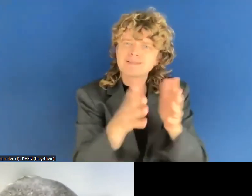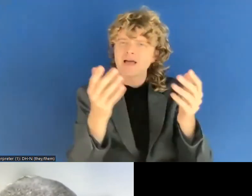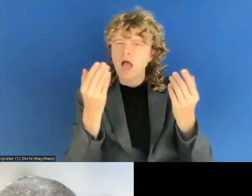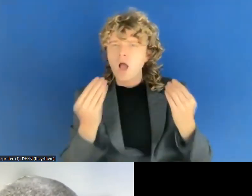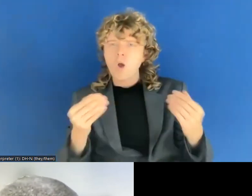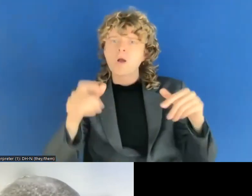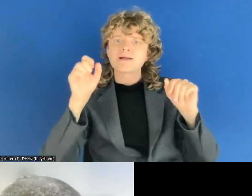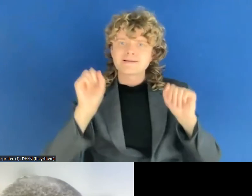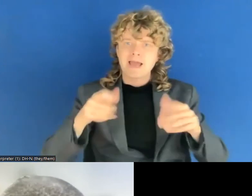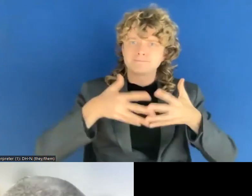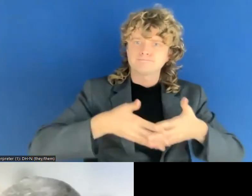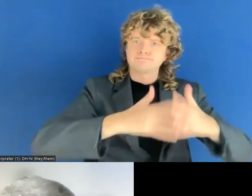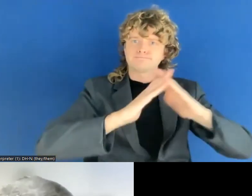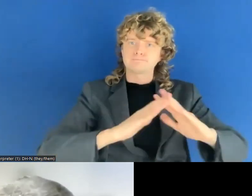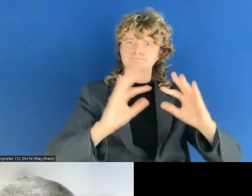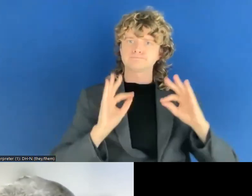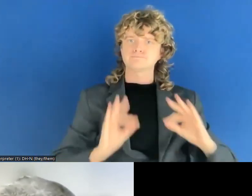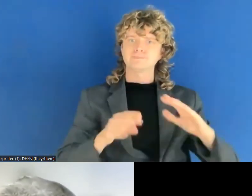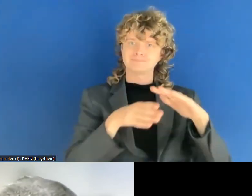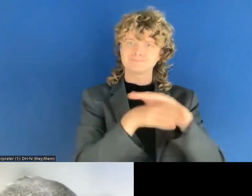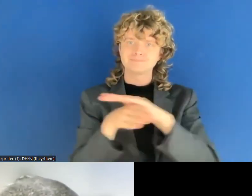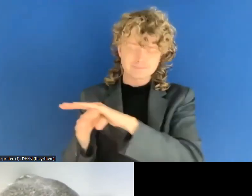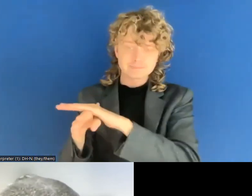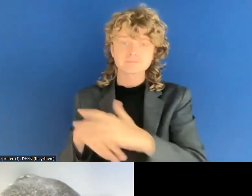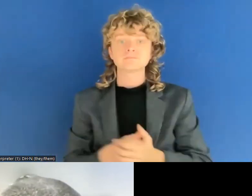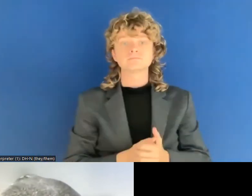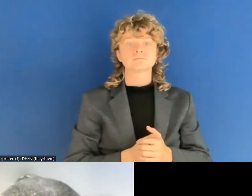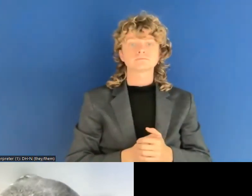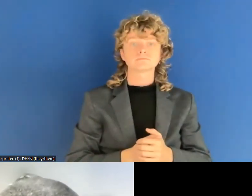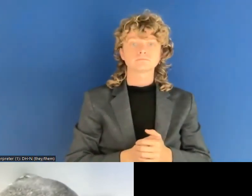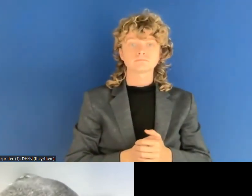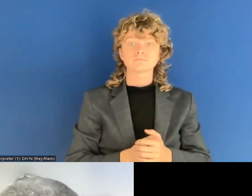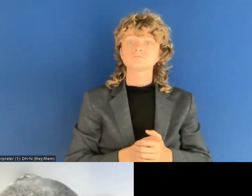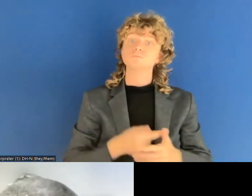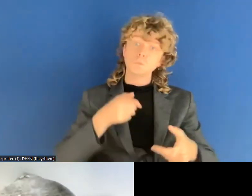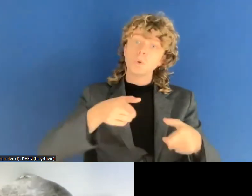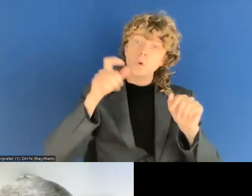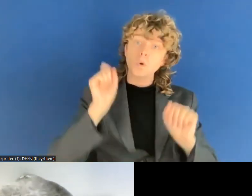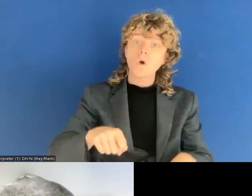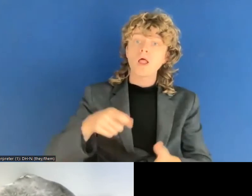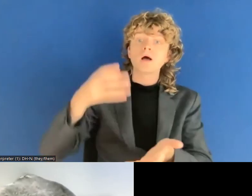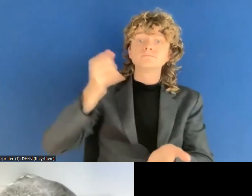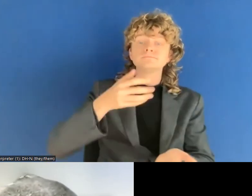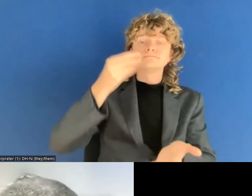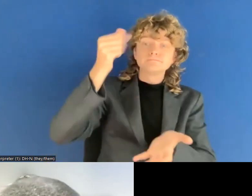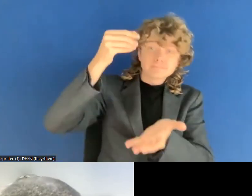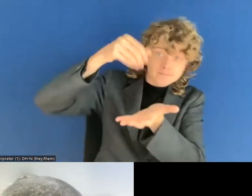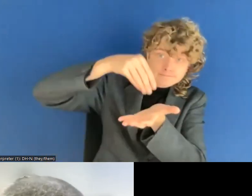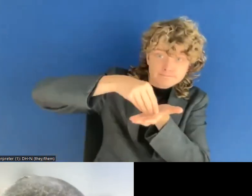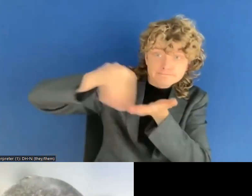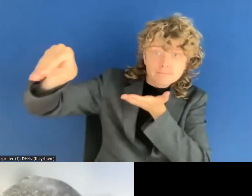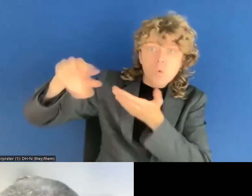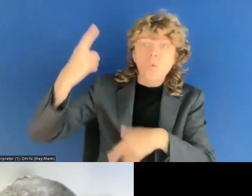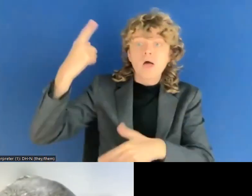situation. That please simply invest one day of consultants, and you will save a lot of money